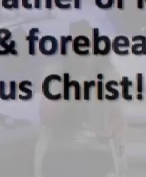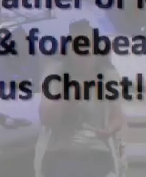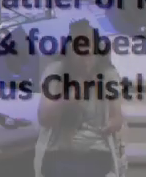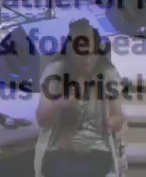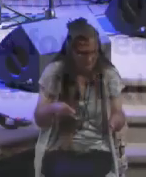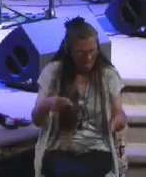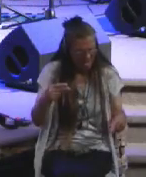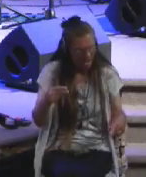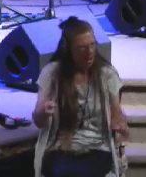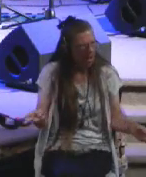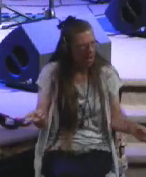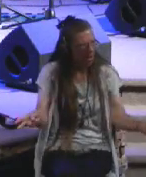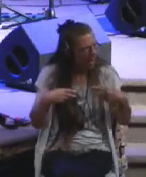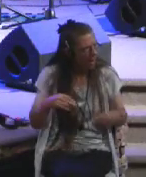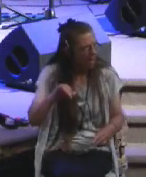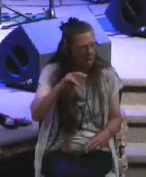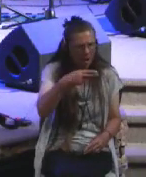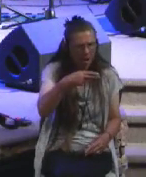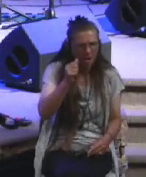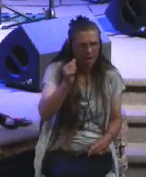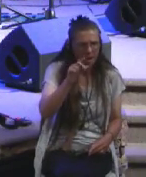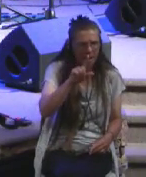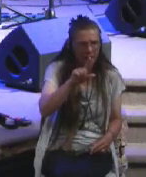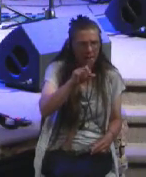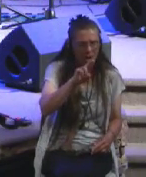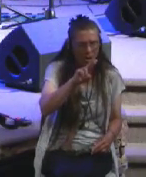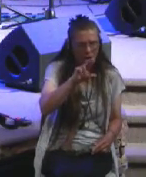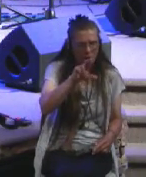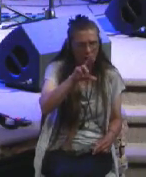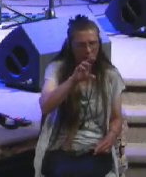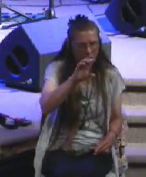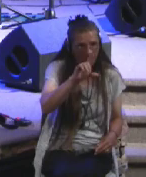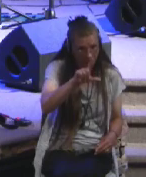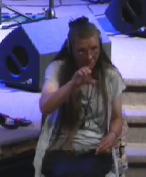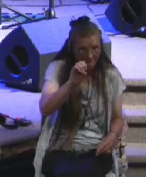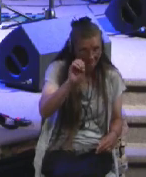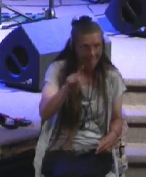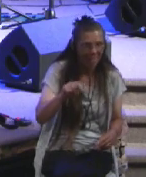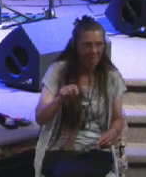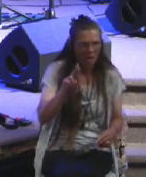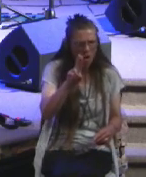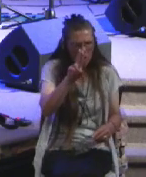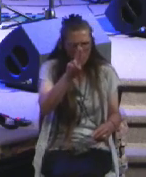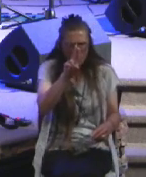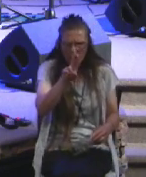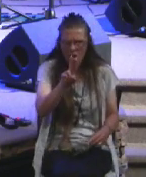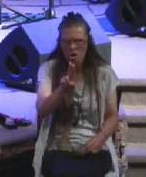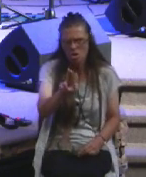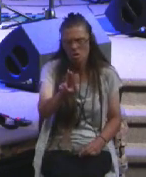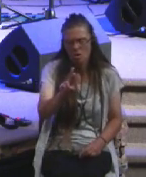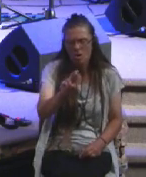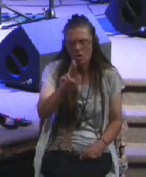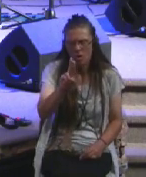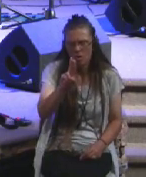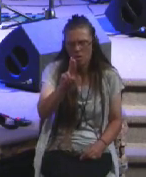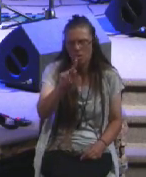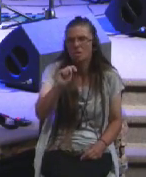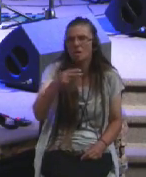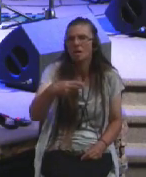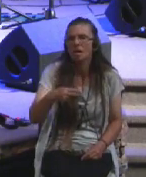harlot winds up in the lineage of Jesus Christ. Ruth, man, Ruth ain't even a Jew. Ruth is of